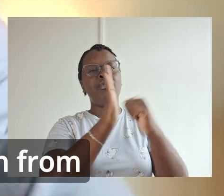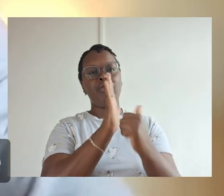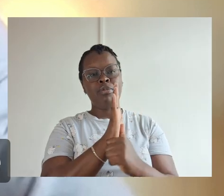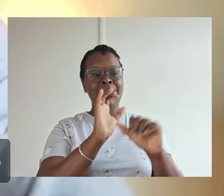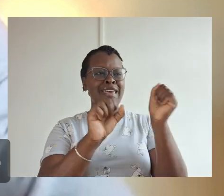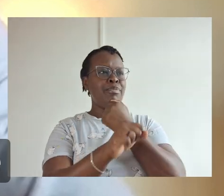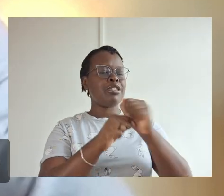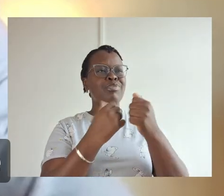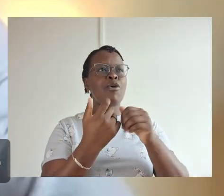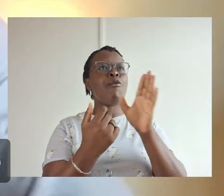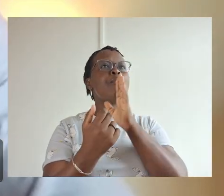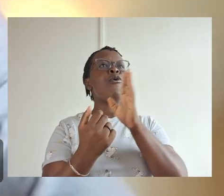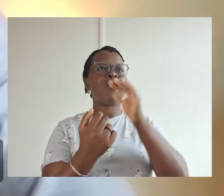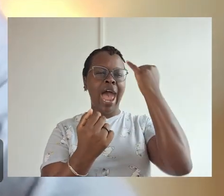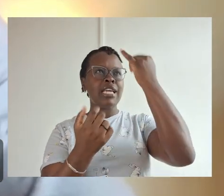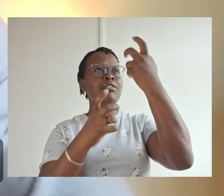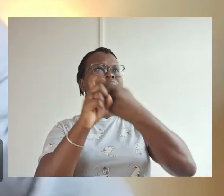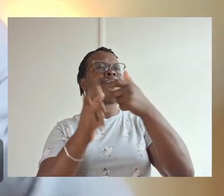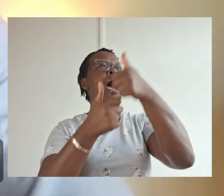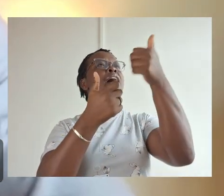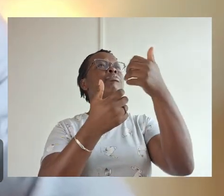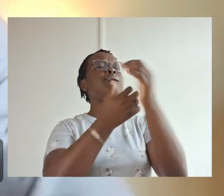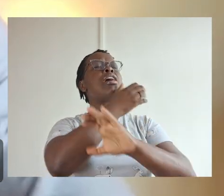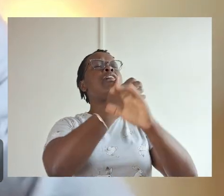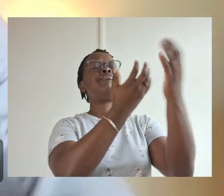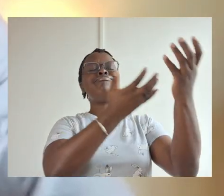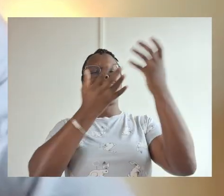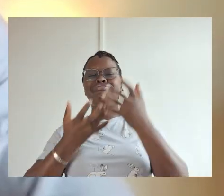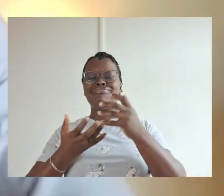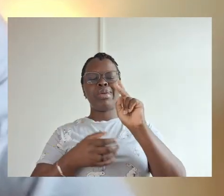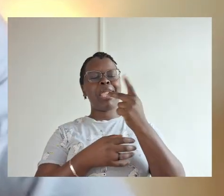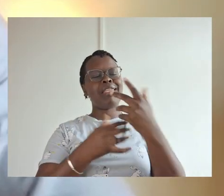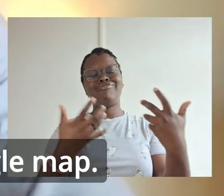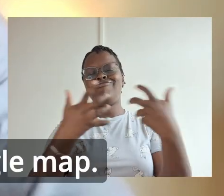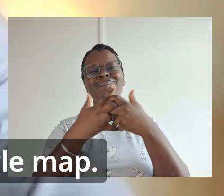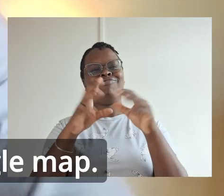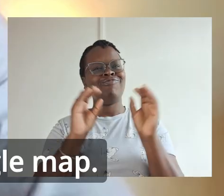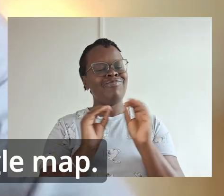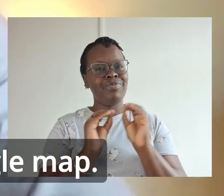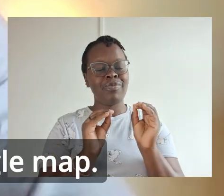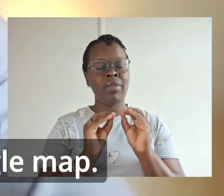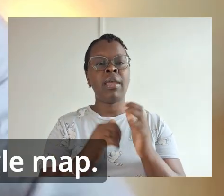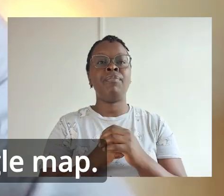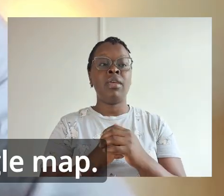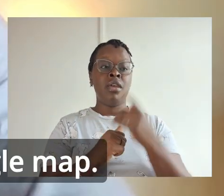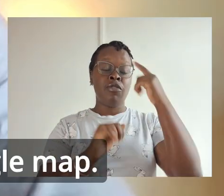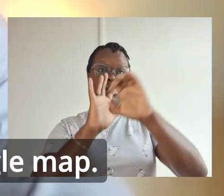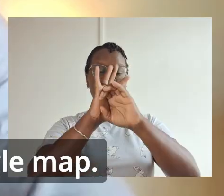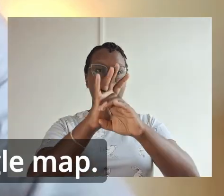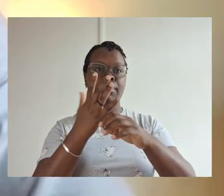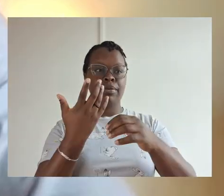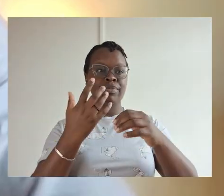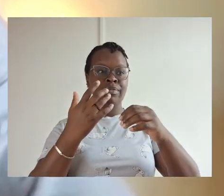innovation from outside the country to come work in the refugee camps. I normally take an example